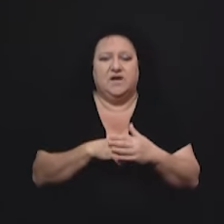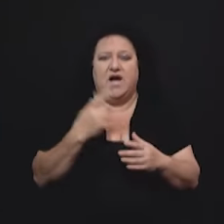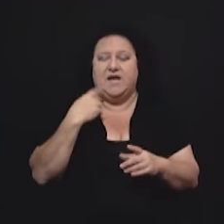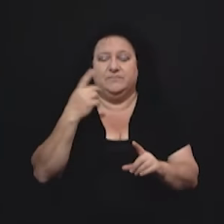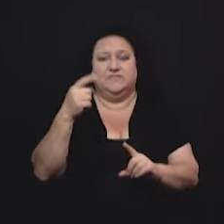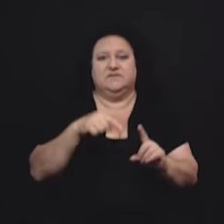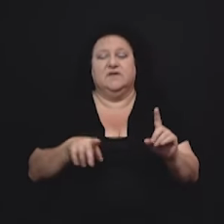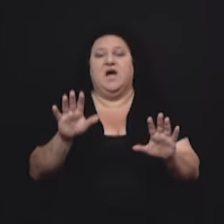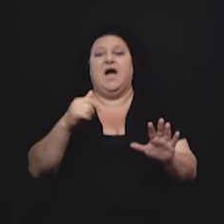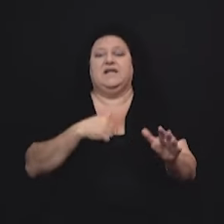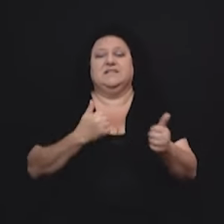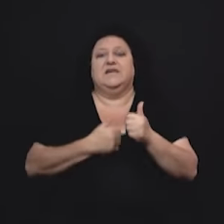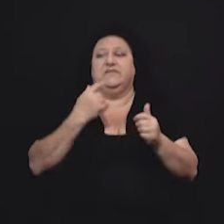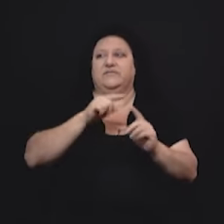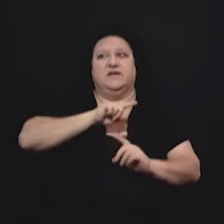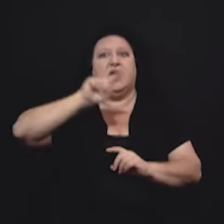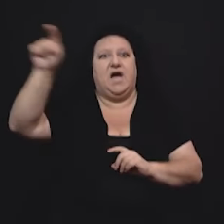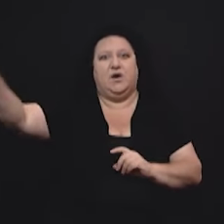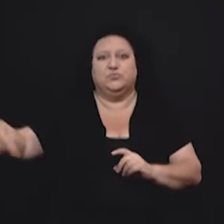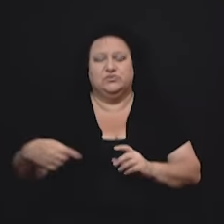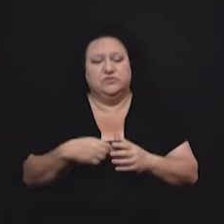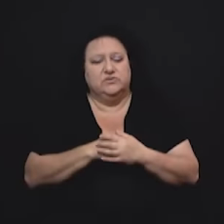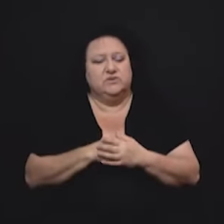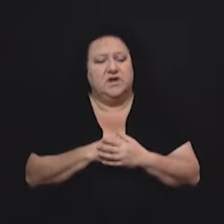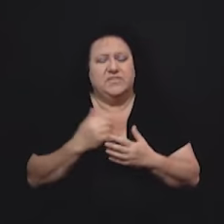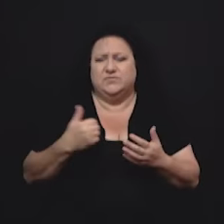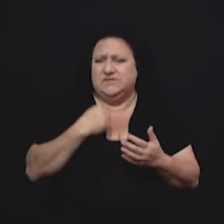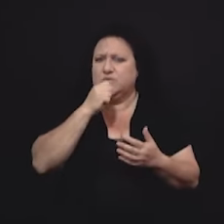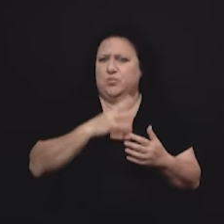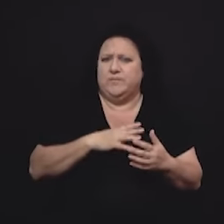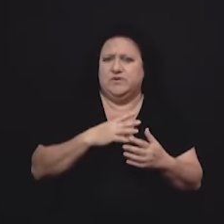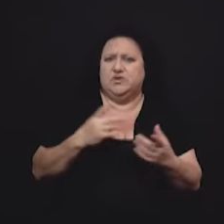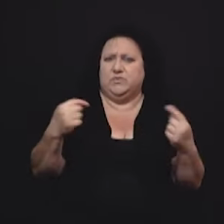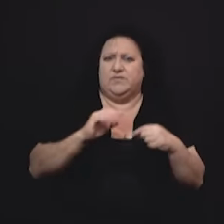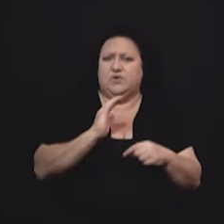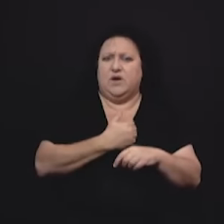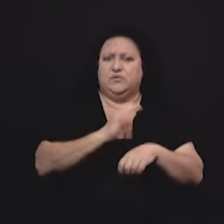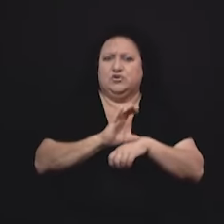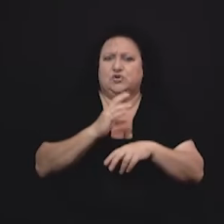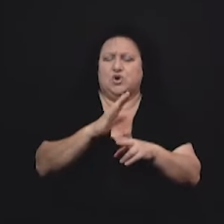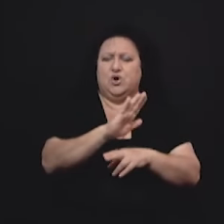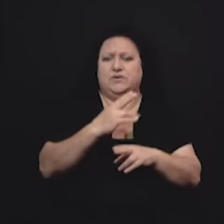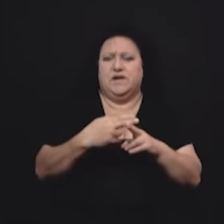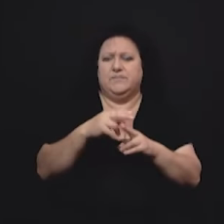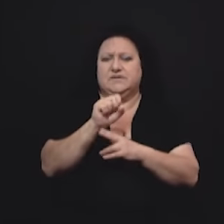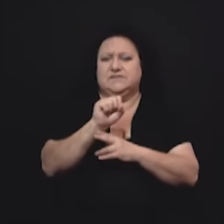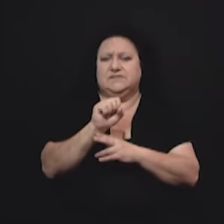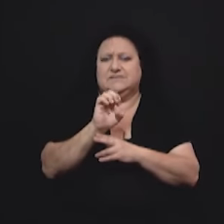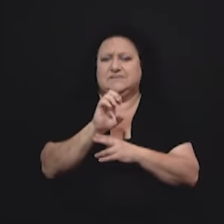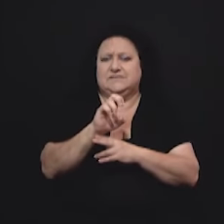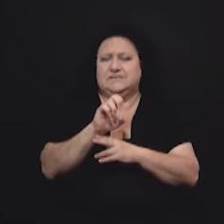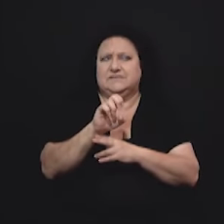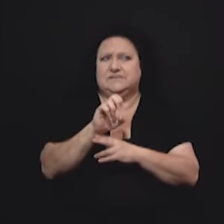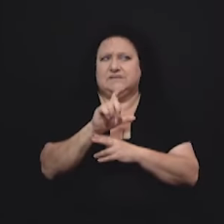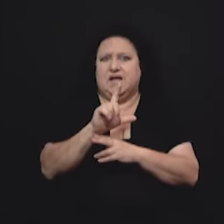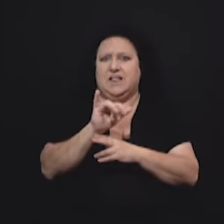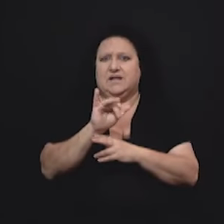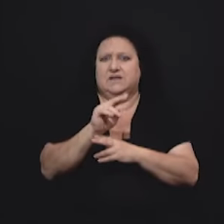is not written down, but I live a little far out. And there was a young lady who came to our church. Her name is Selena. And she came as a Fisk